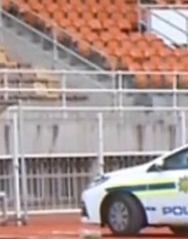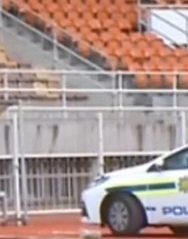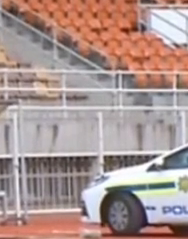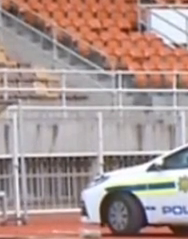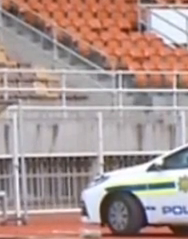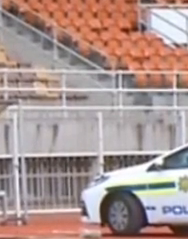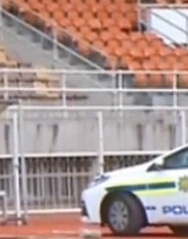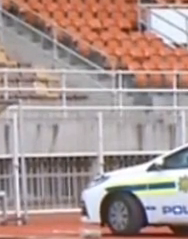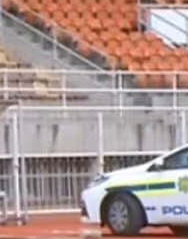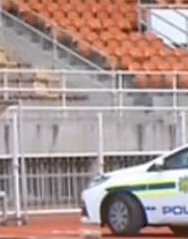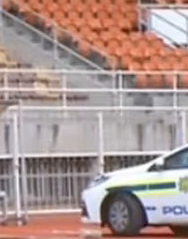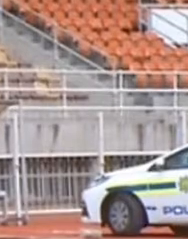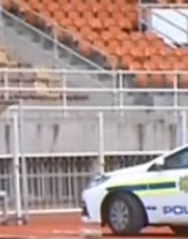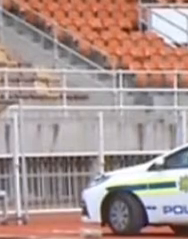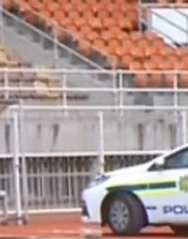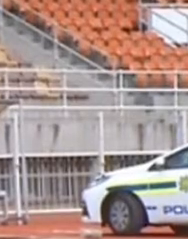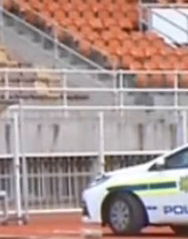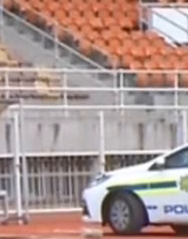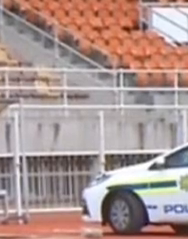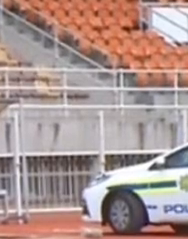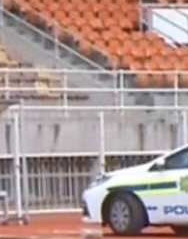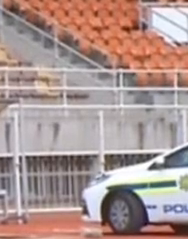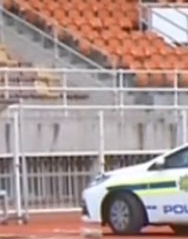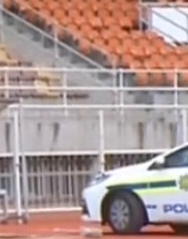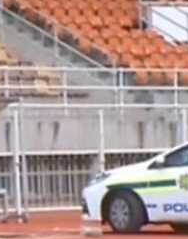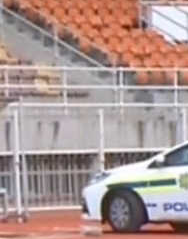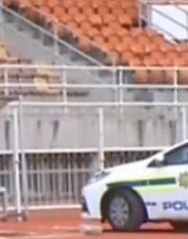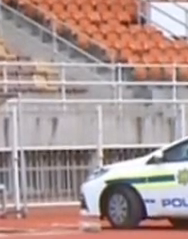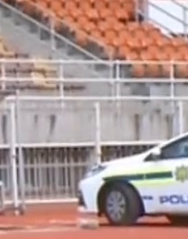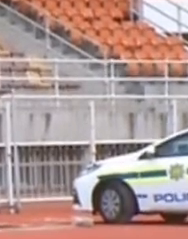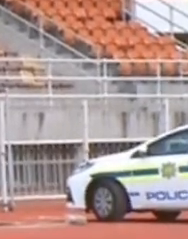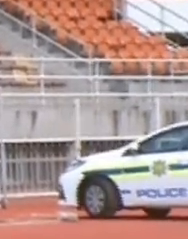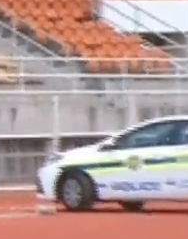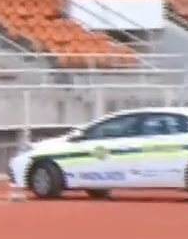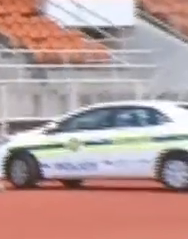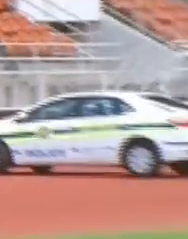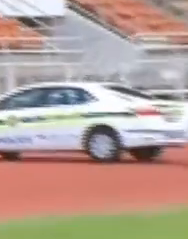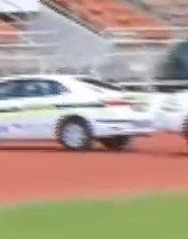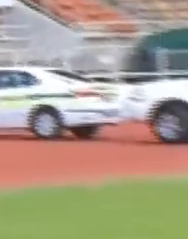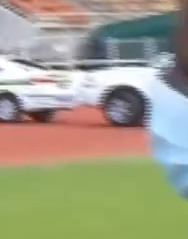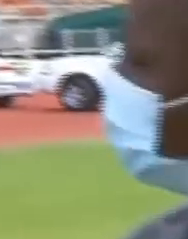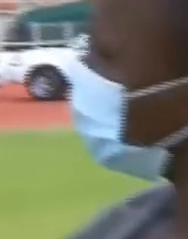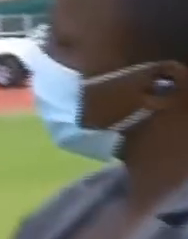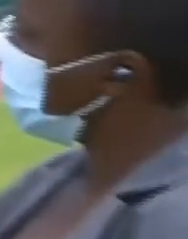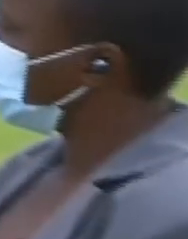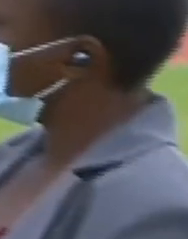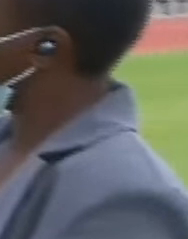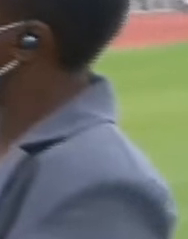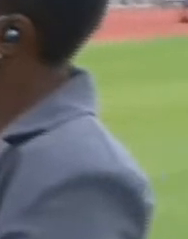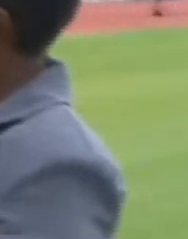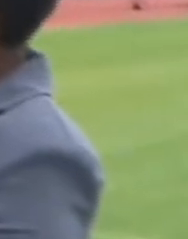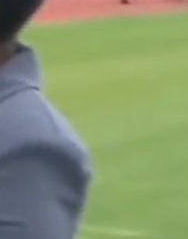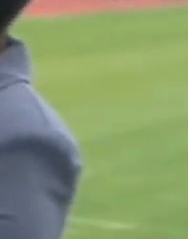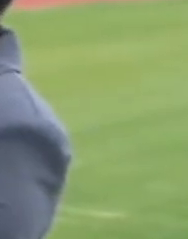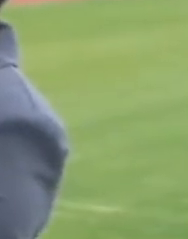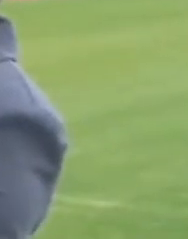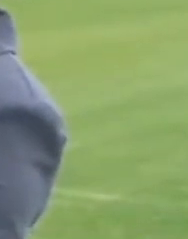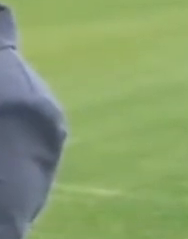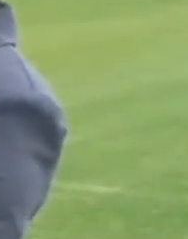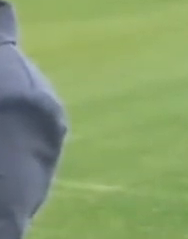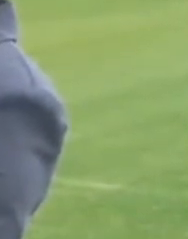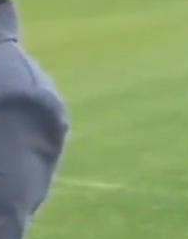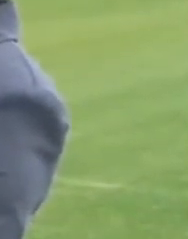is important as we now march towards the 200 years of the existence of the African National Congress, because we are celebrating the 110